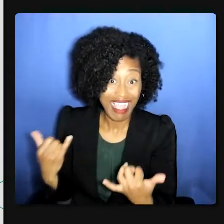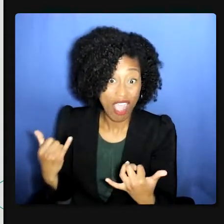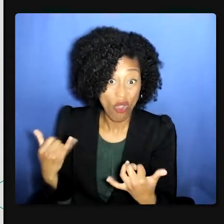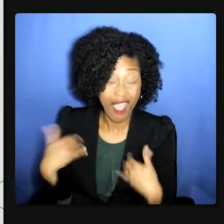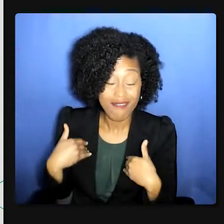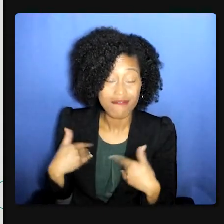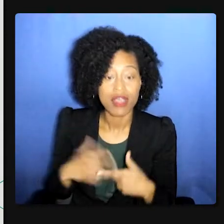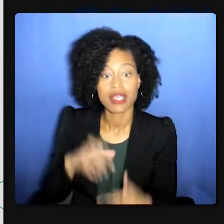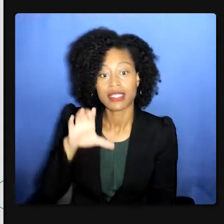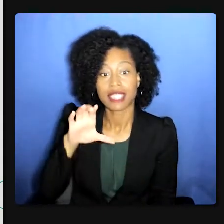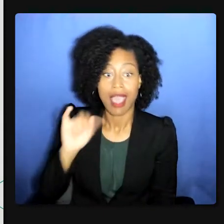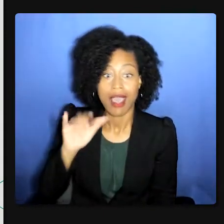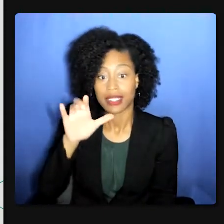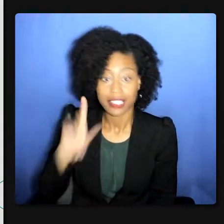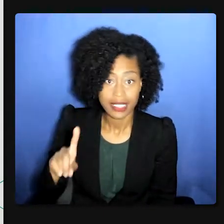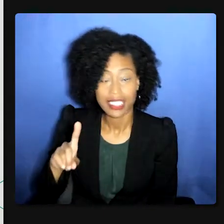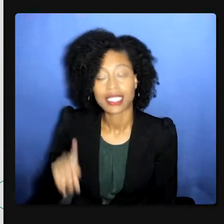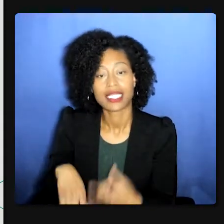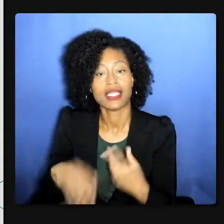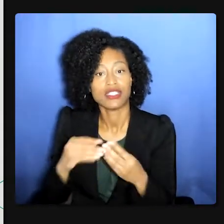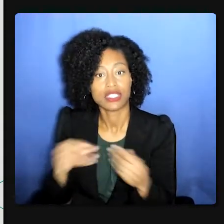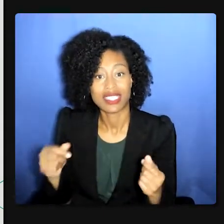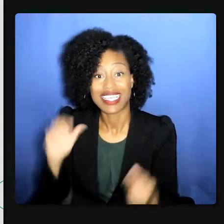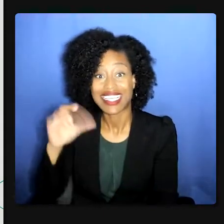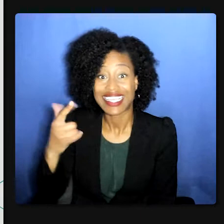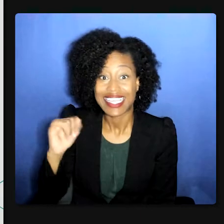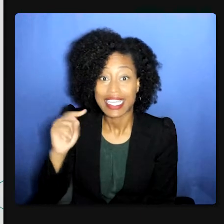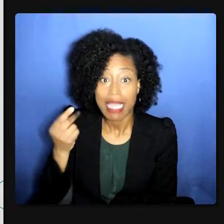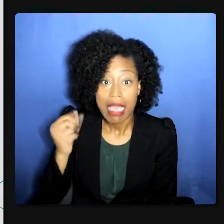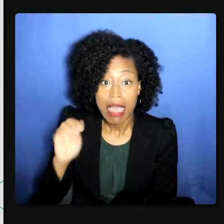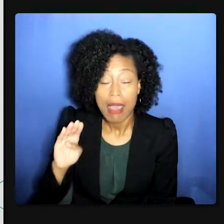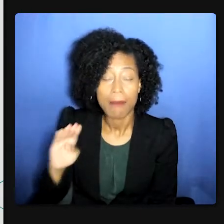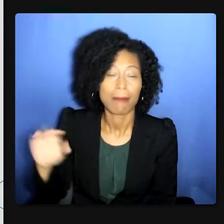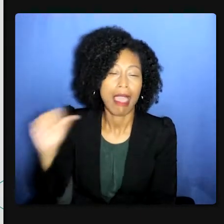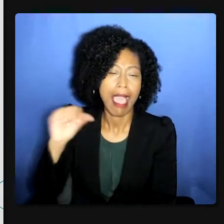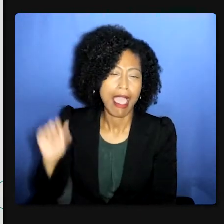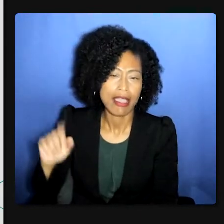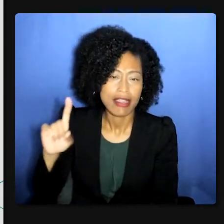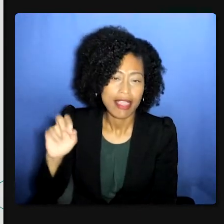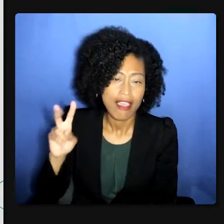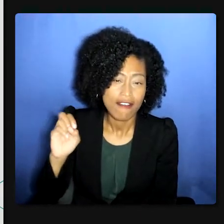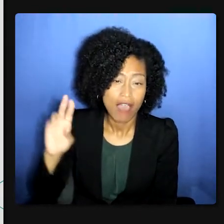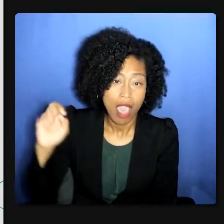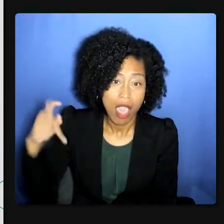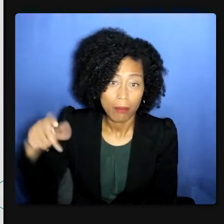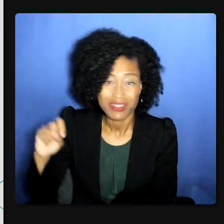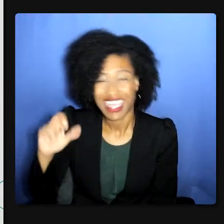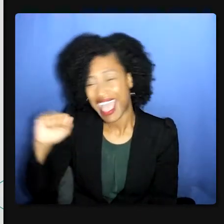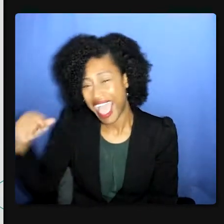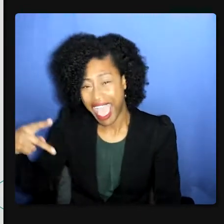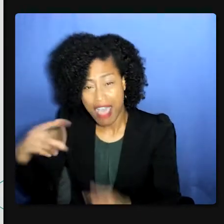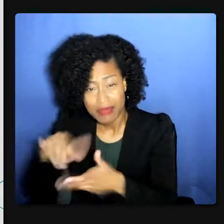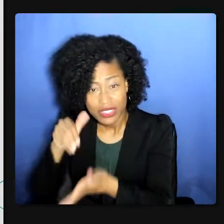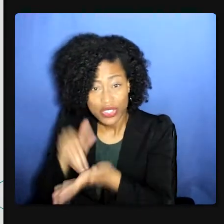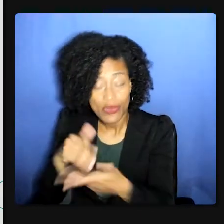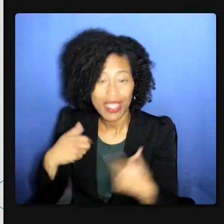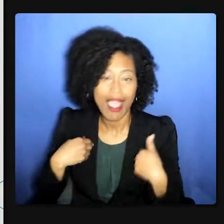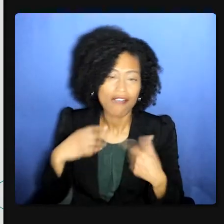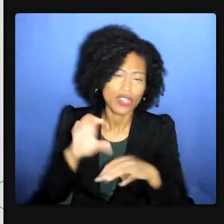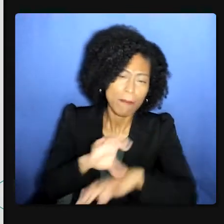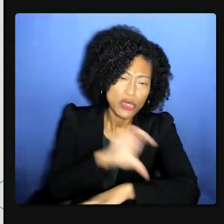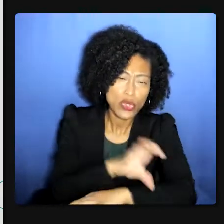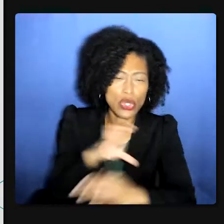CI/CD solutions, from GitHub to Azure DevOps and App Center, our core solutions are integrated with Azure infrastructure like